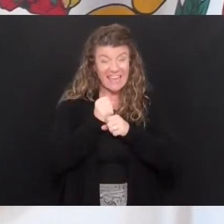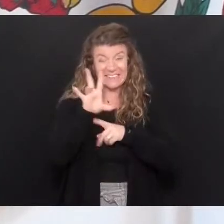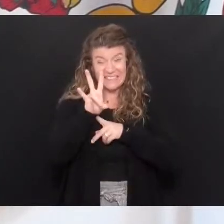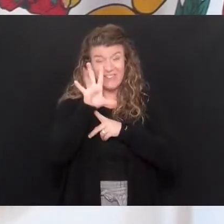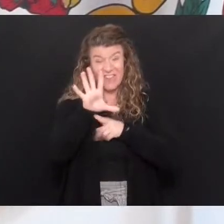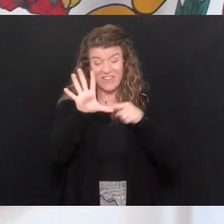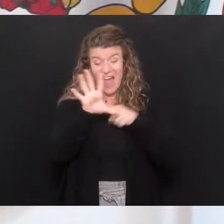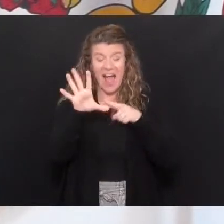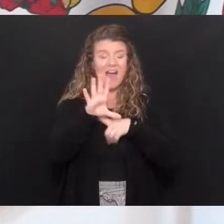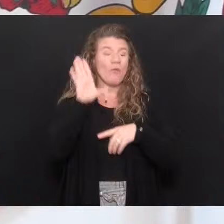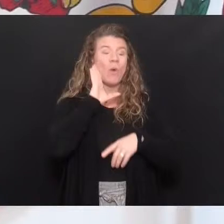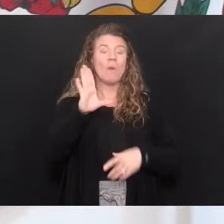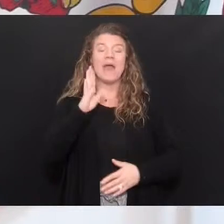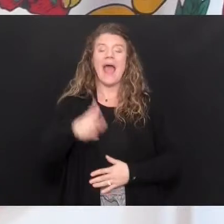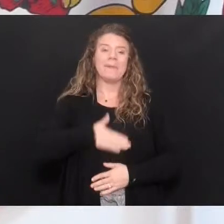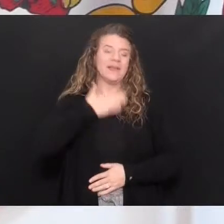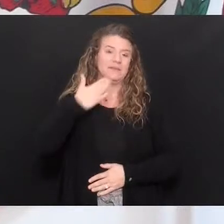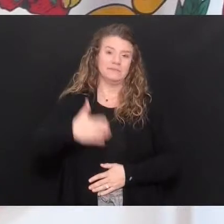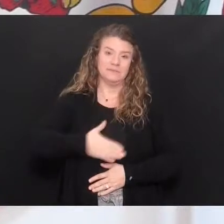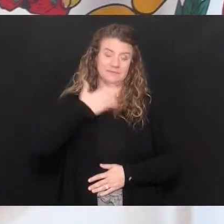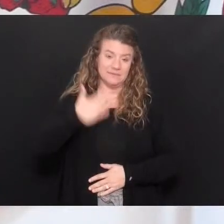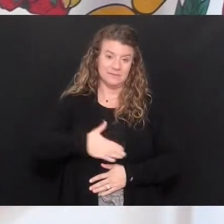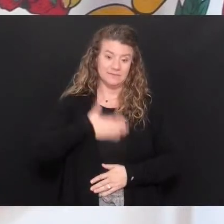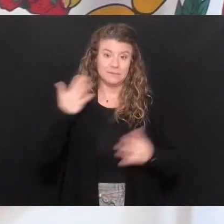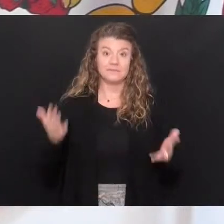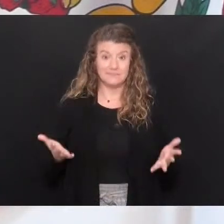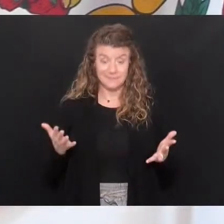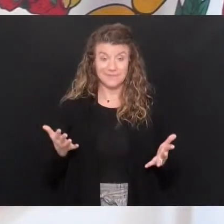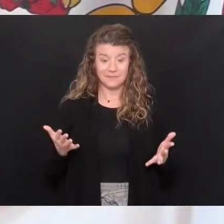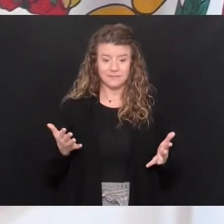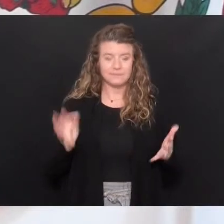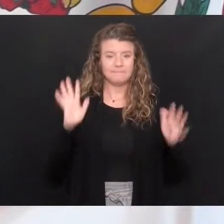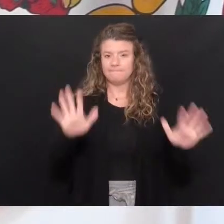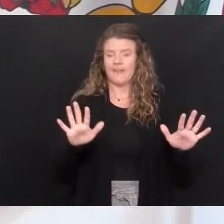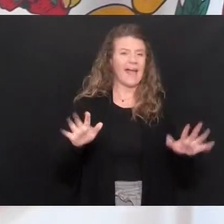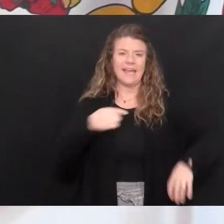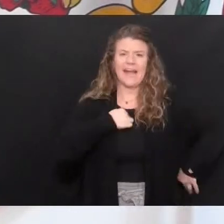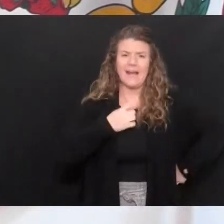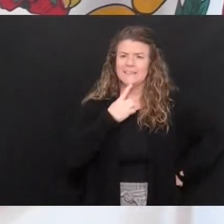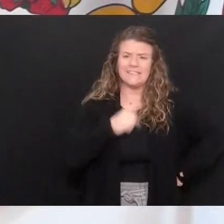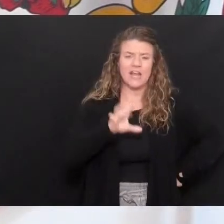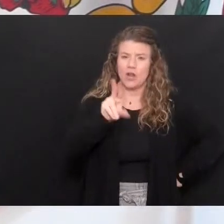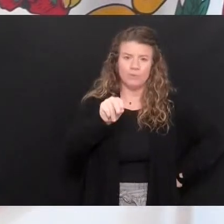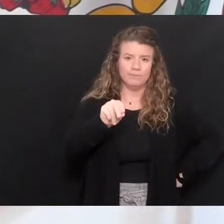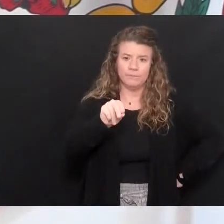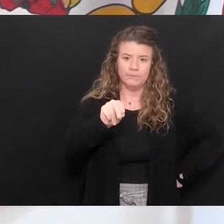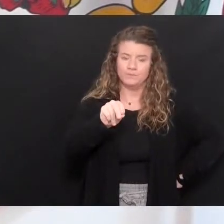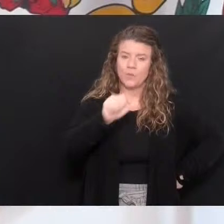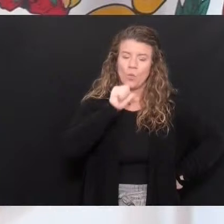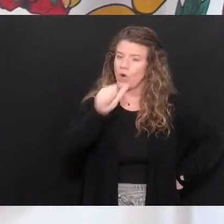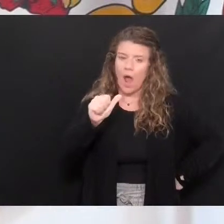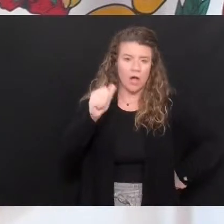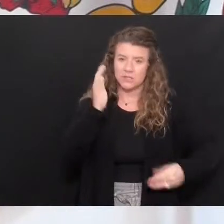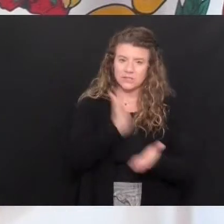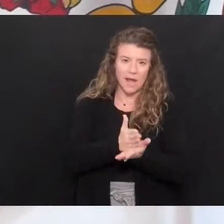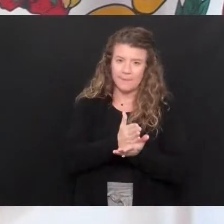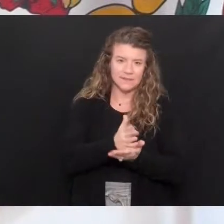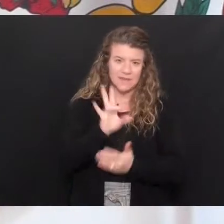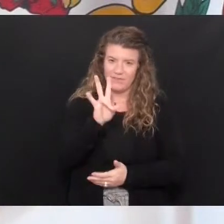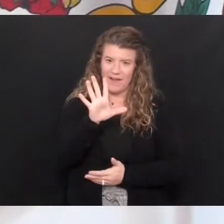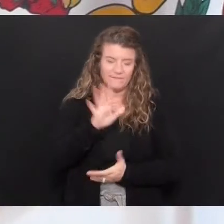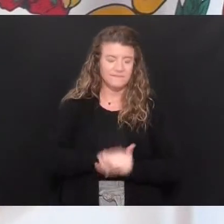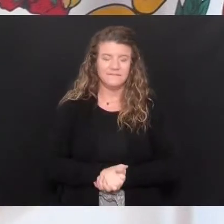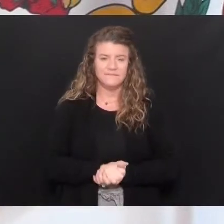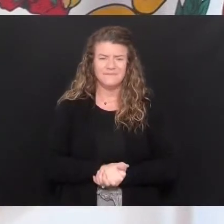Governor, we'll be so happy. And I said, by God, we're not going to stop at 75.